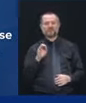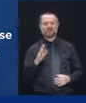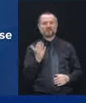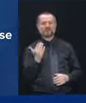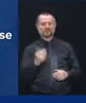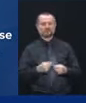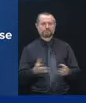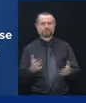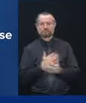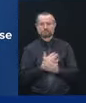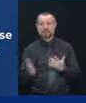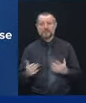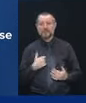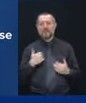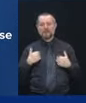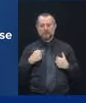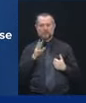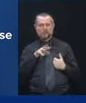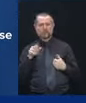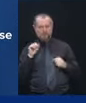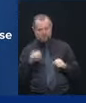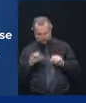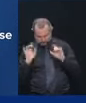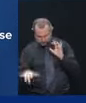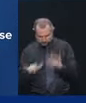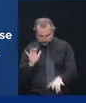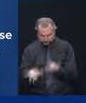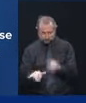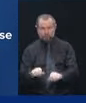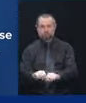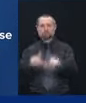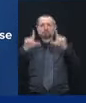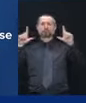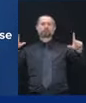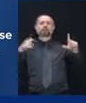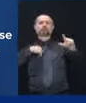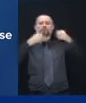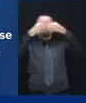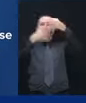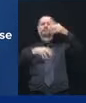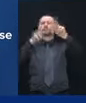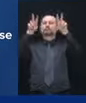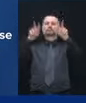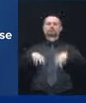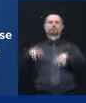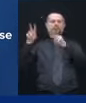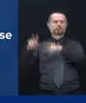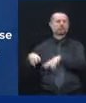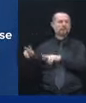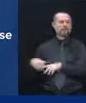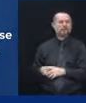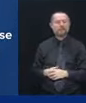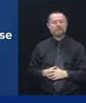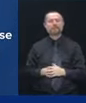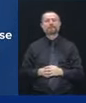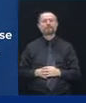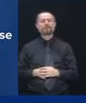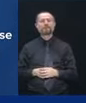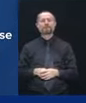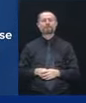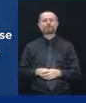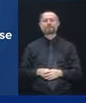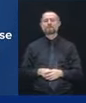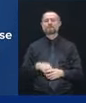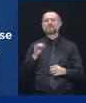the comorbidities are. That's basically a clarification of some of the specifics of